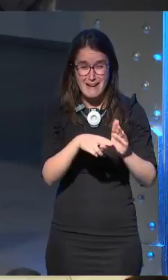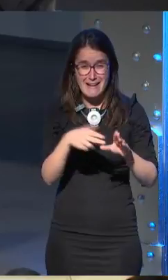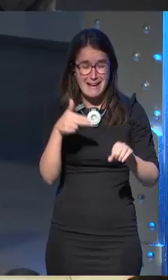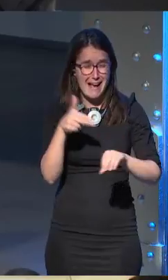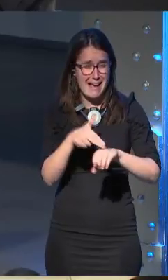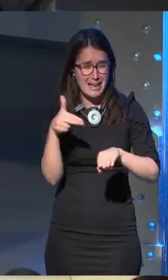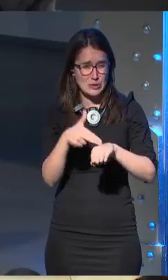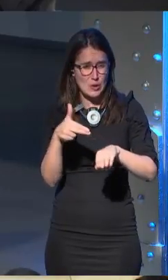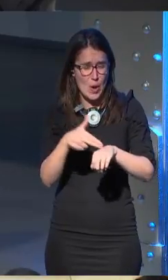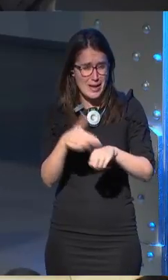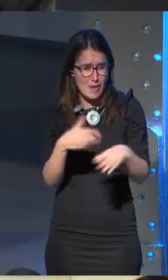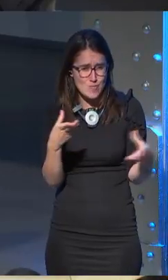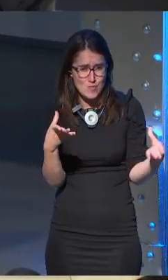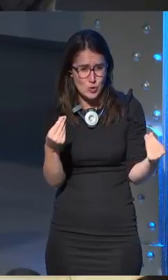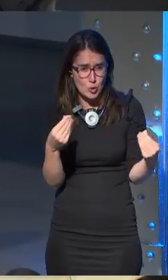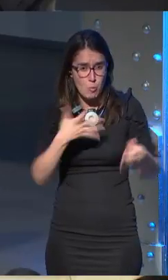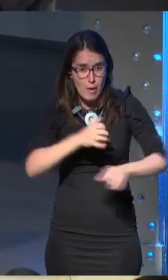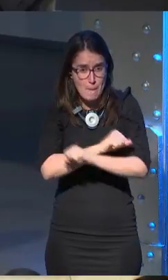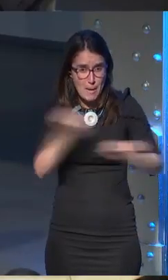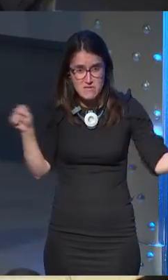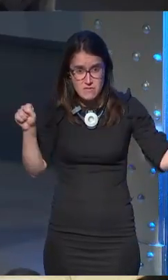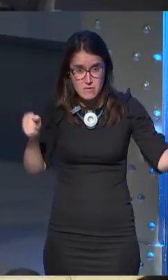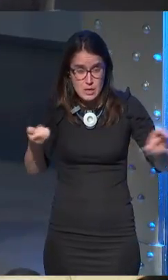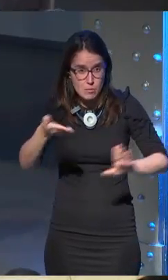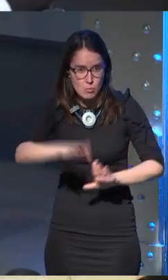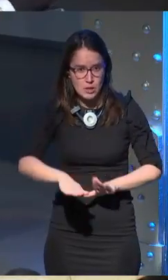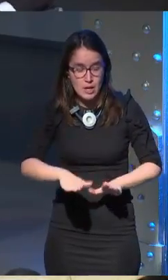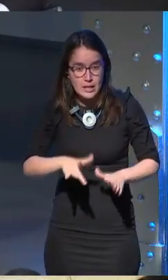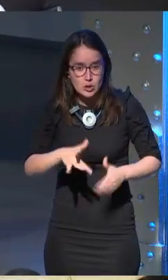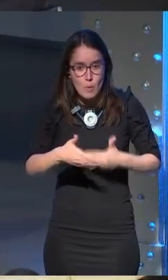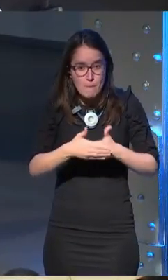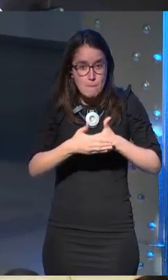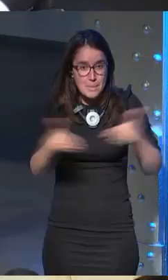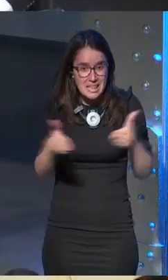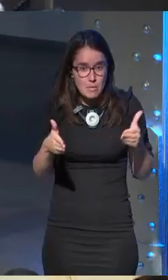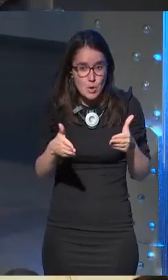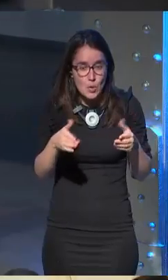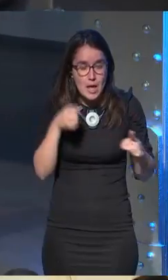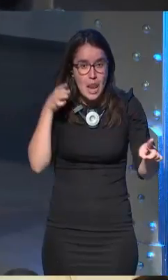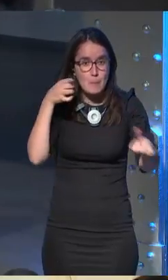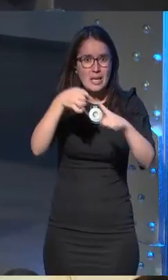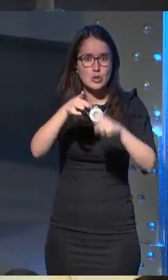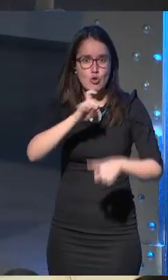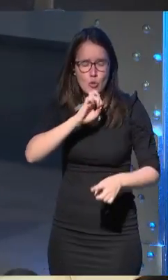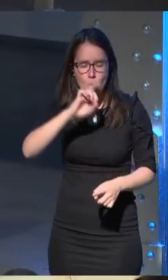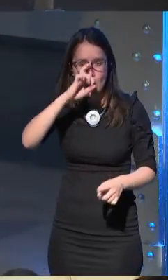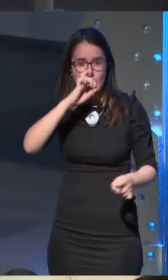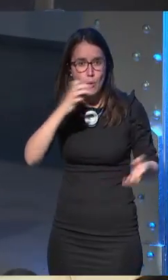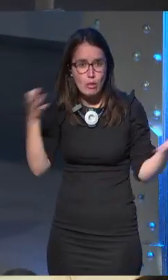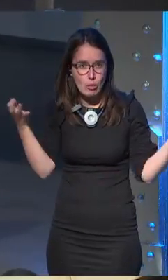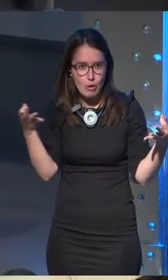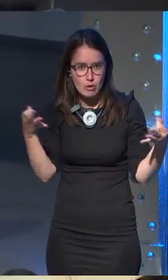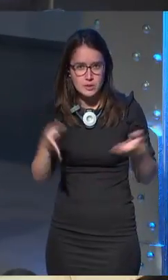sit in a rocket with tons of fuel that could go off at any moment. So how was that very